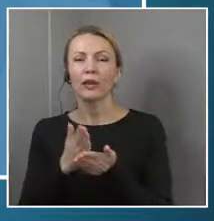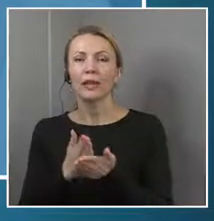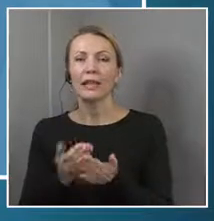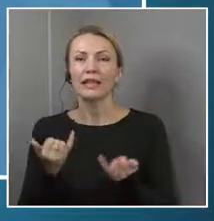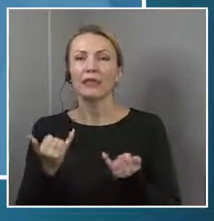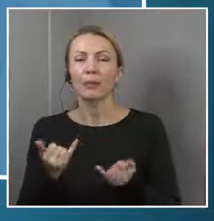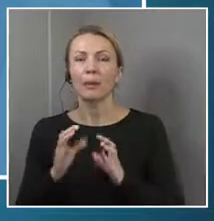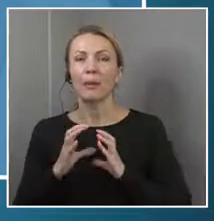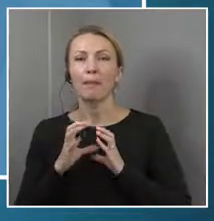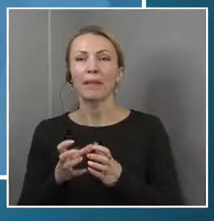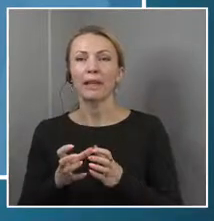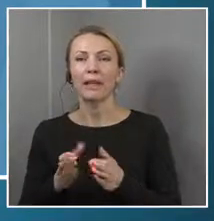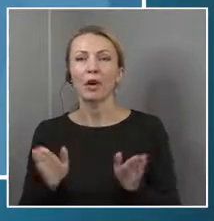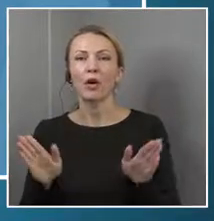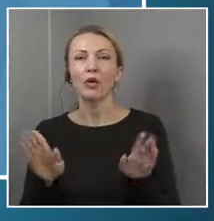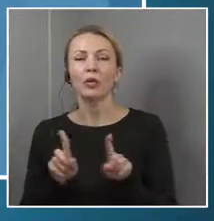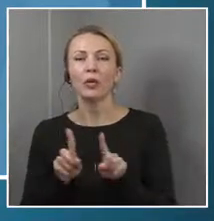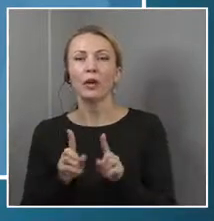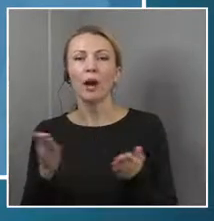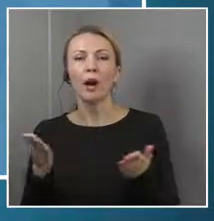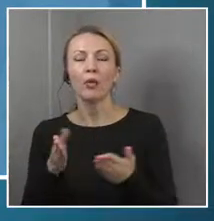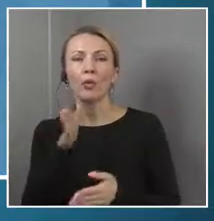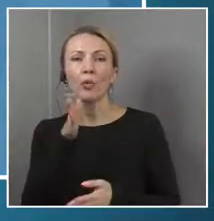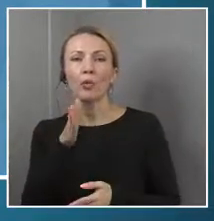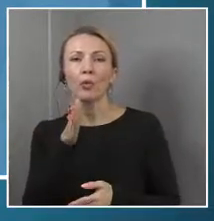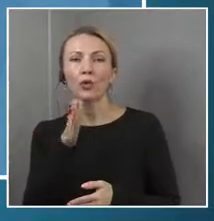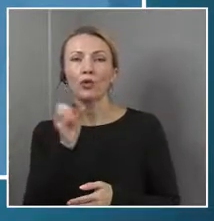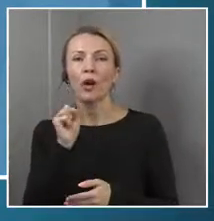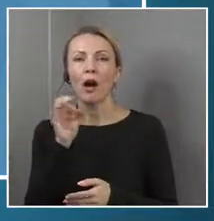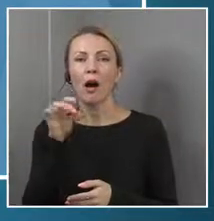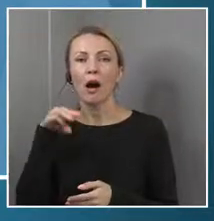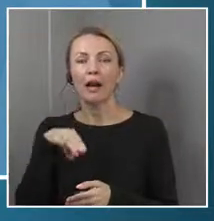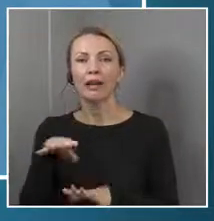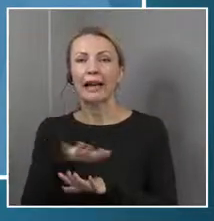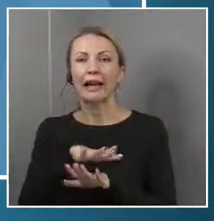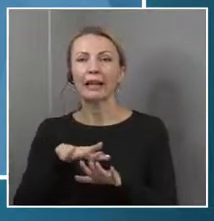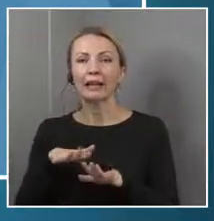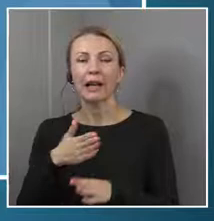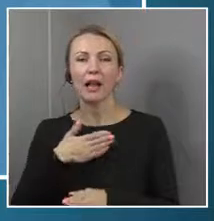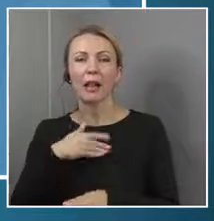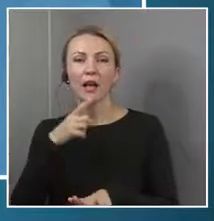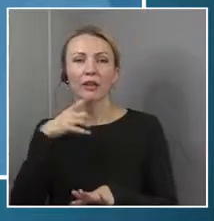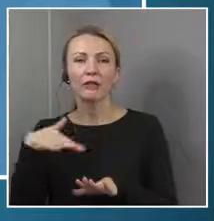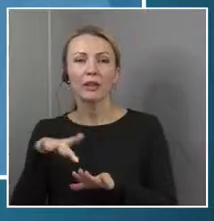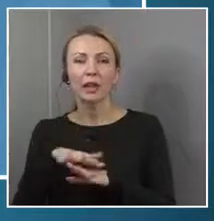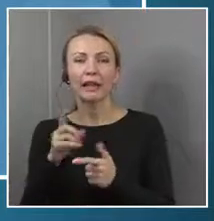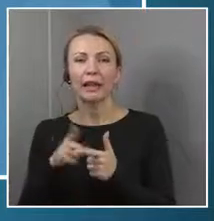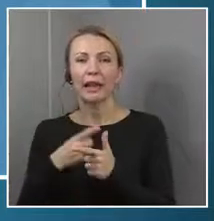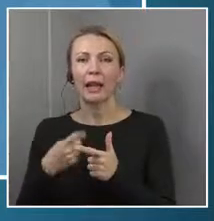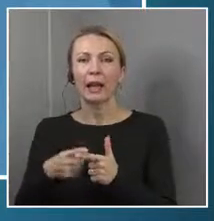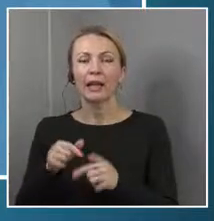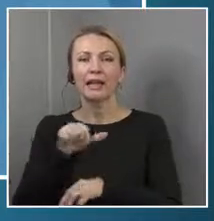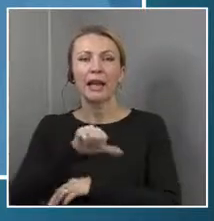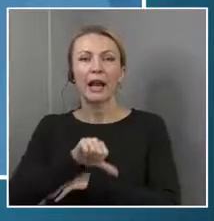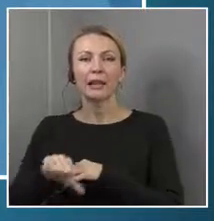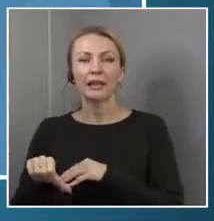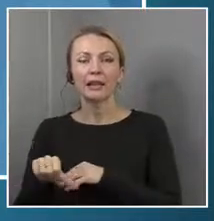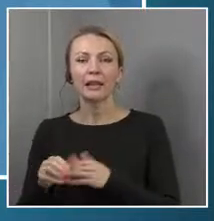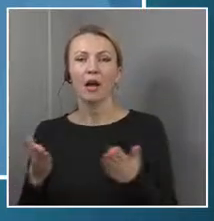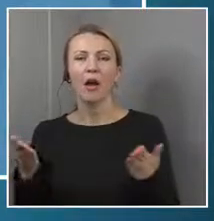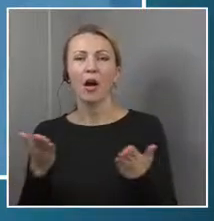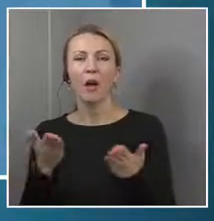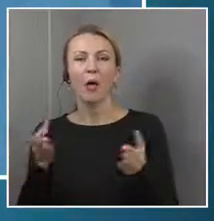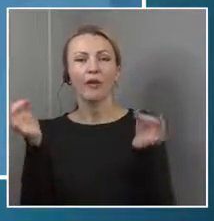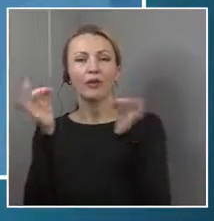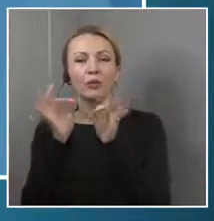art processes that are going on in today's world and what are the prospects of the art market in Russia and abroad.